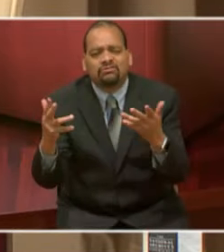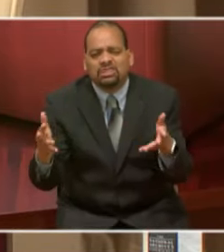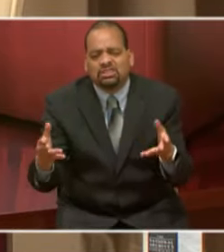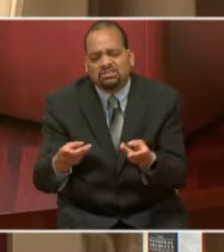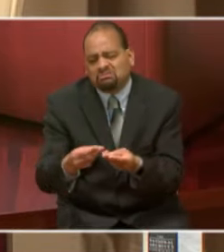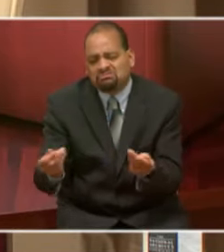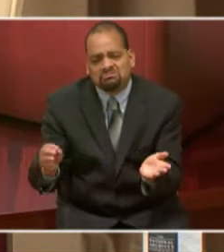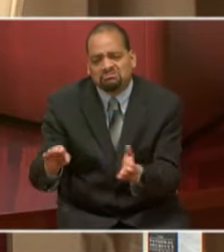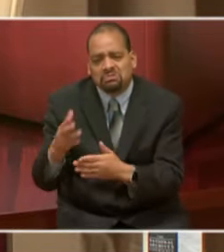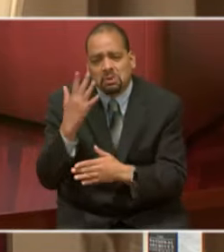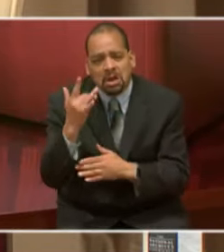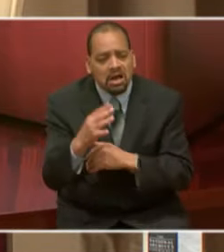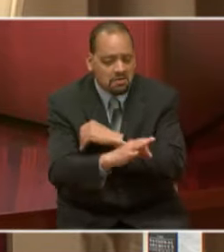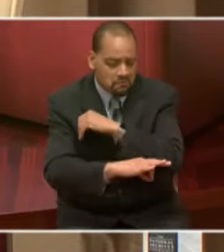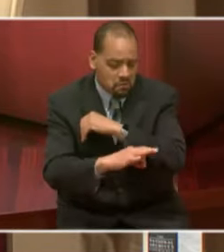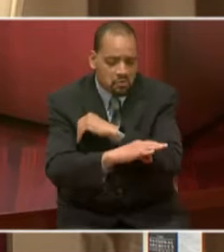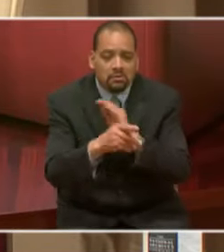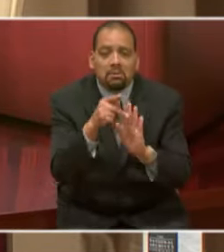perhaps,